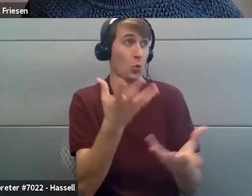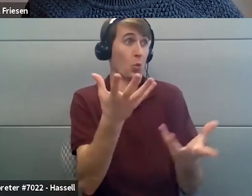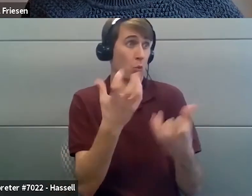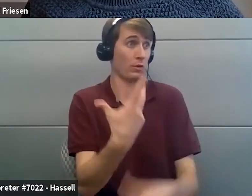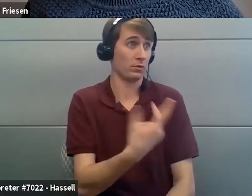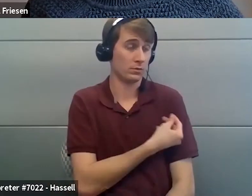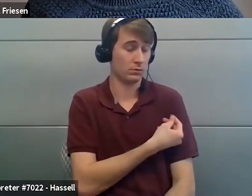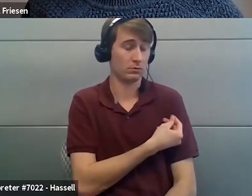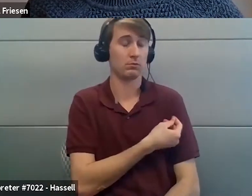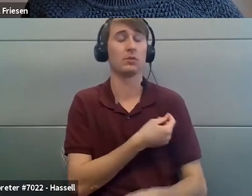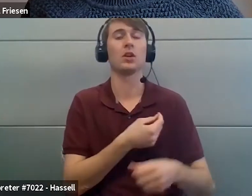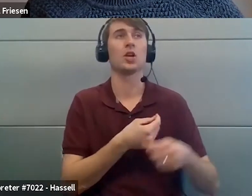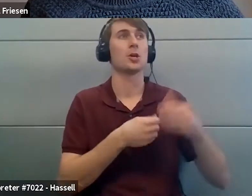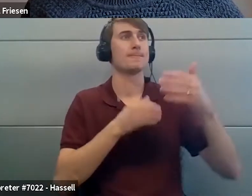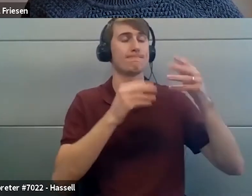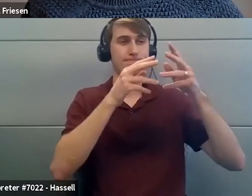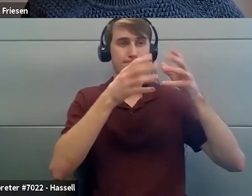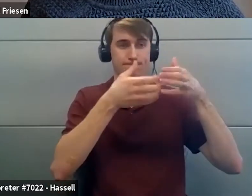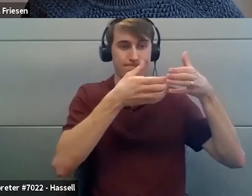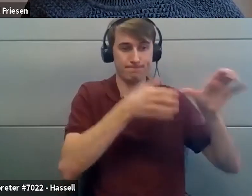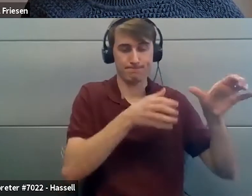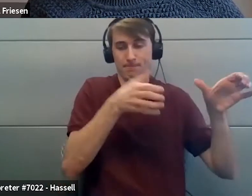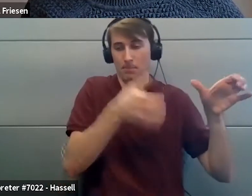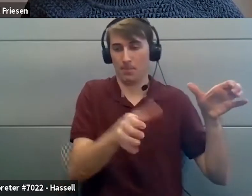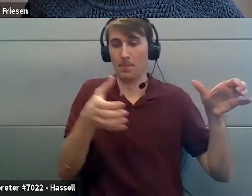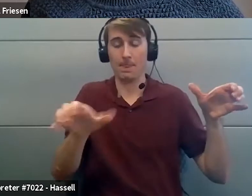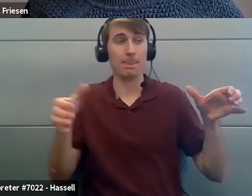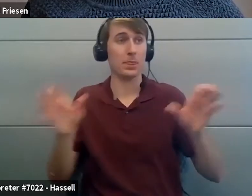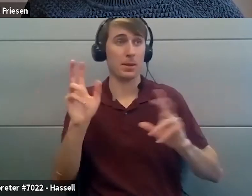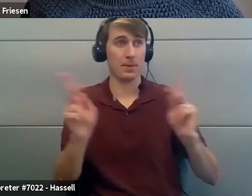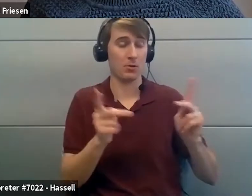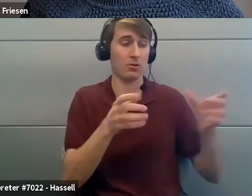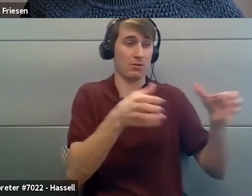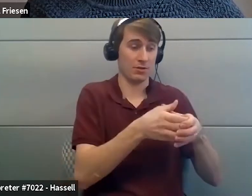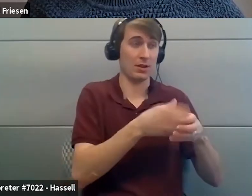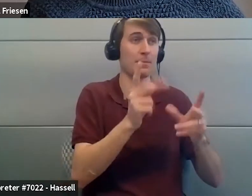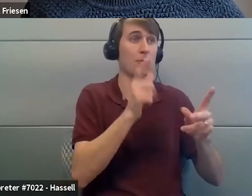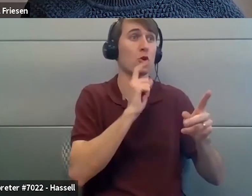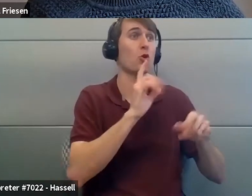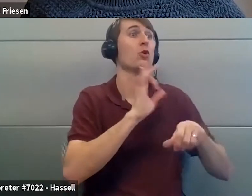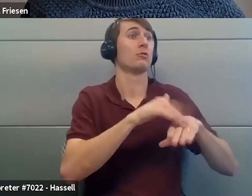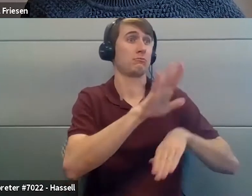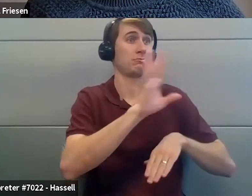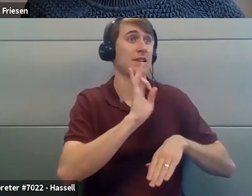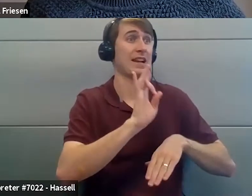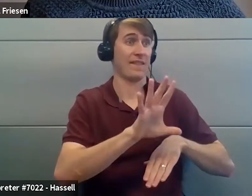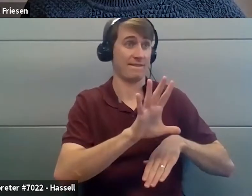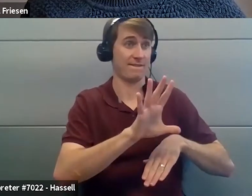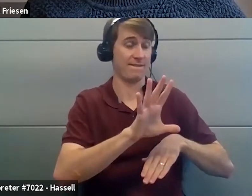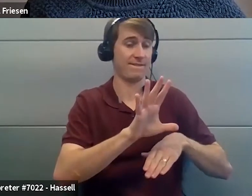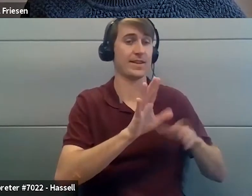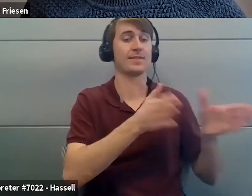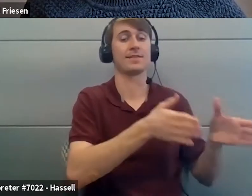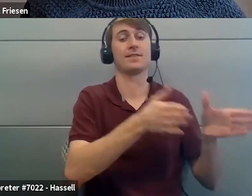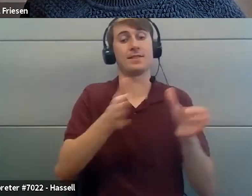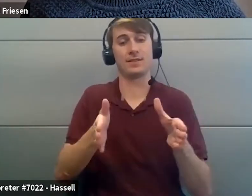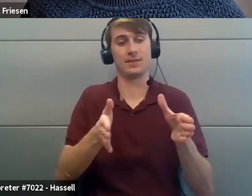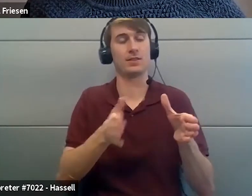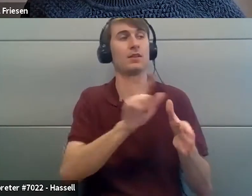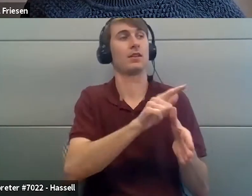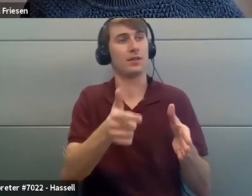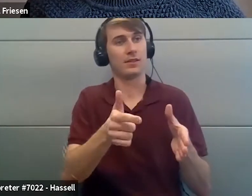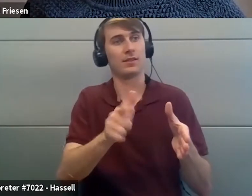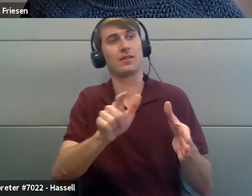the 85 and up into a bin. There, like I said, there were about 1,100 of those responses, and we've been working through